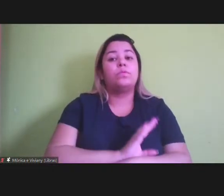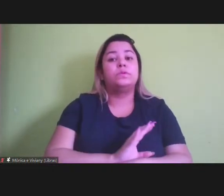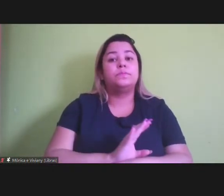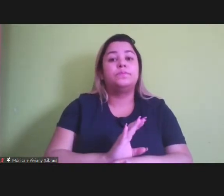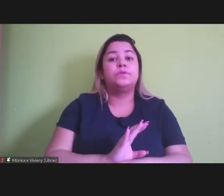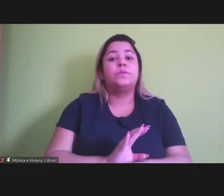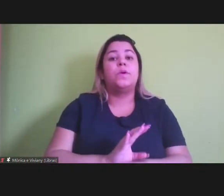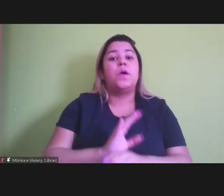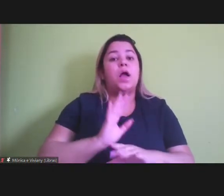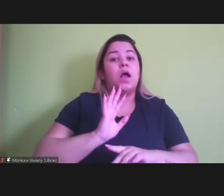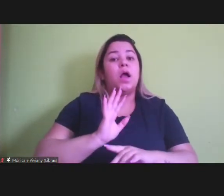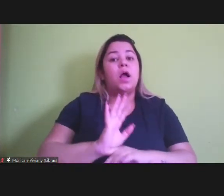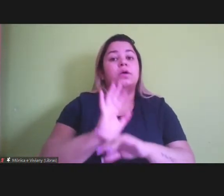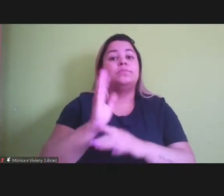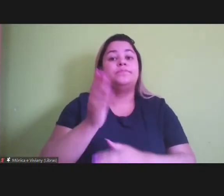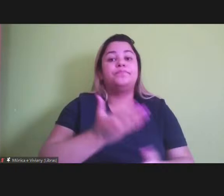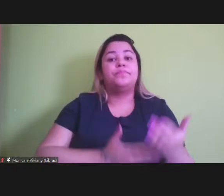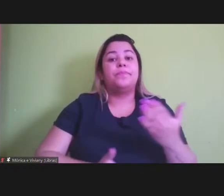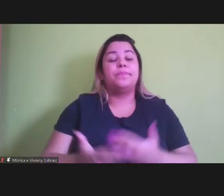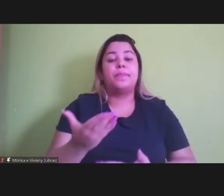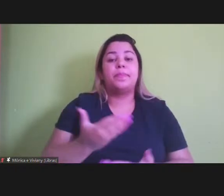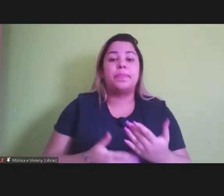and that the courses contribute